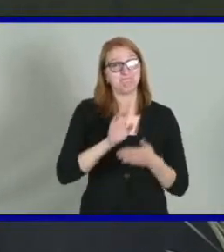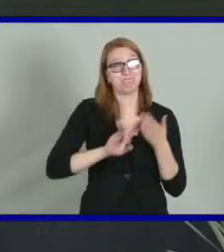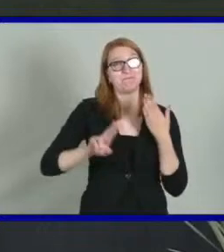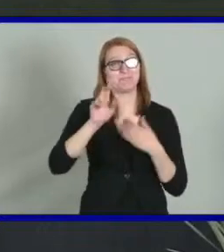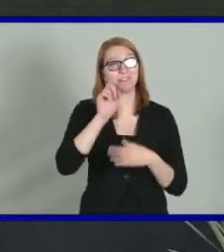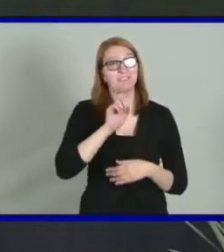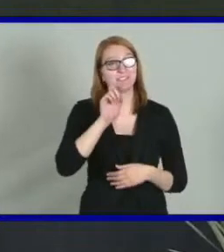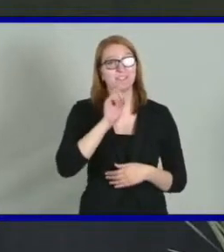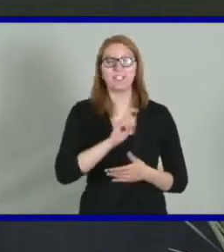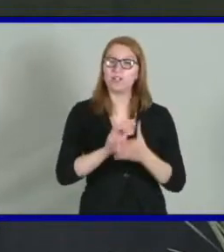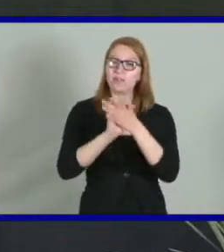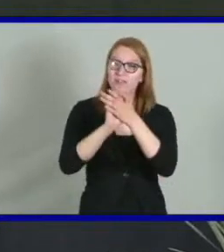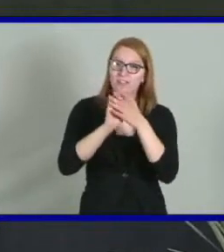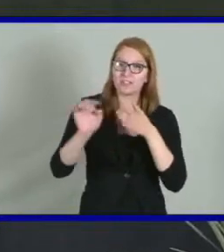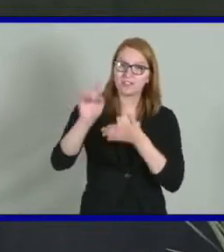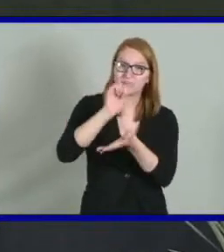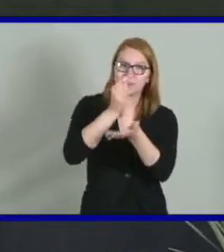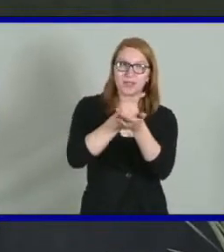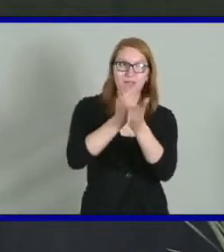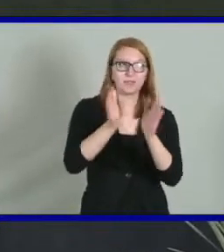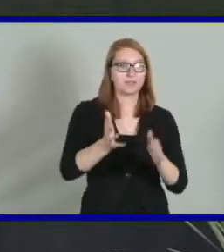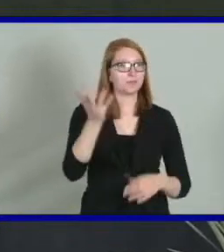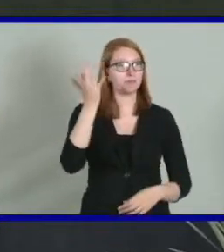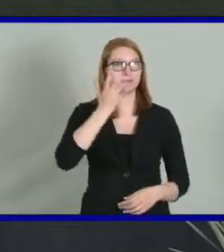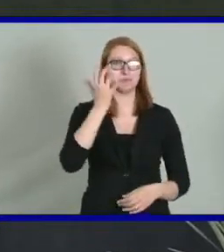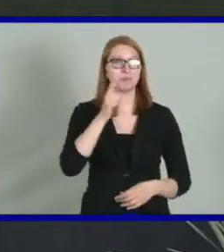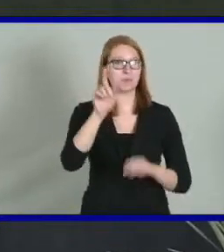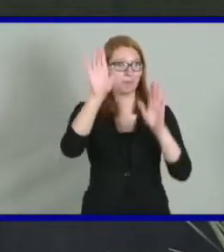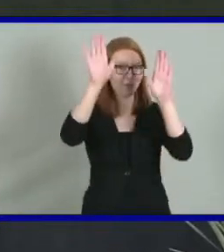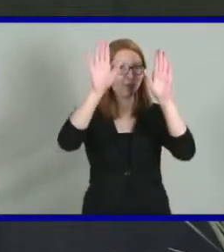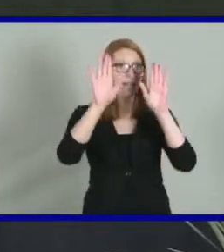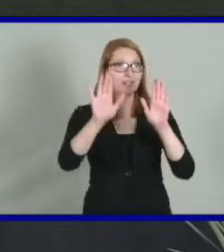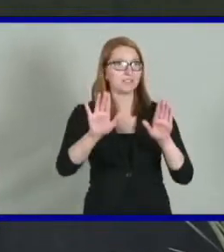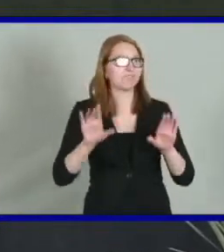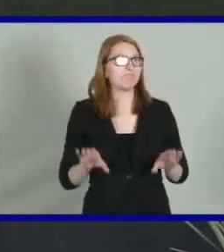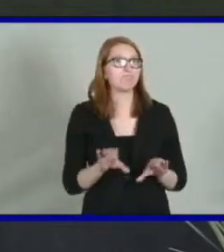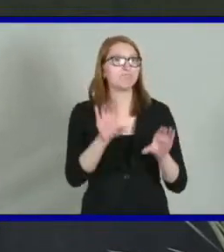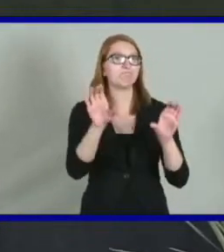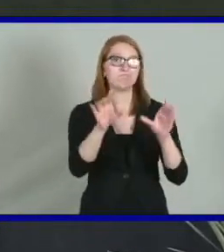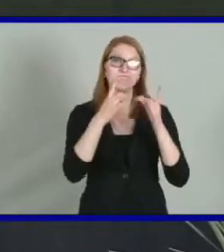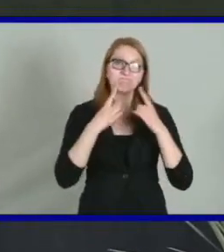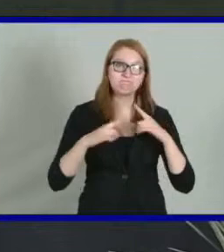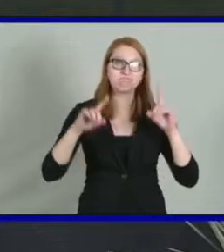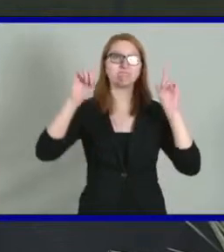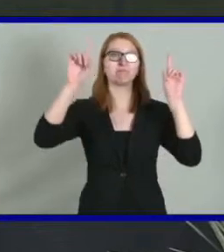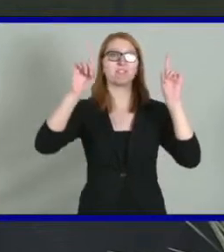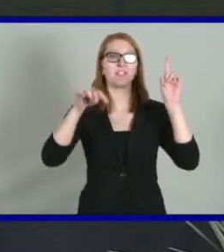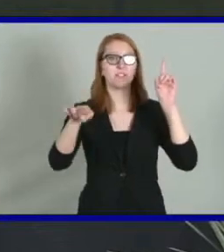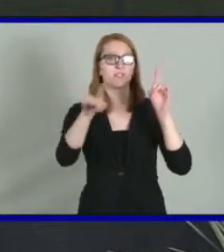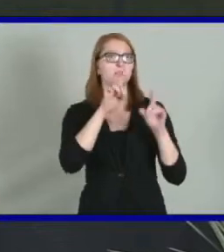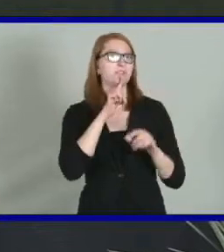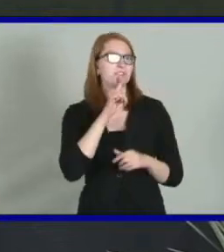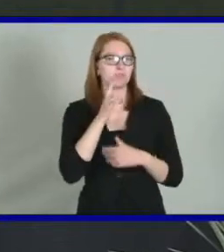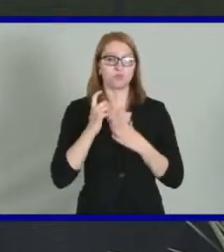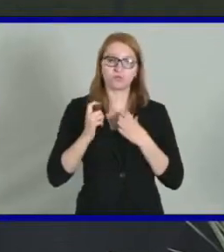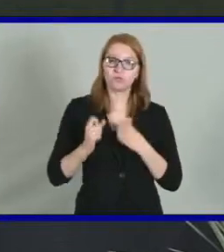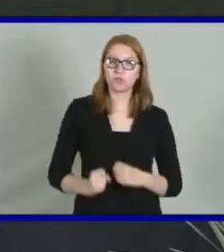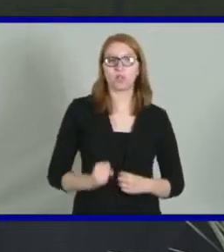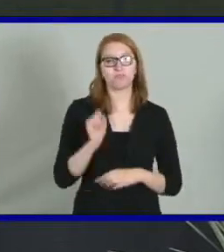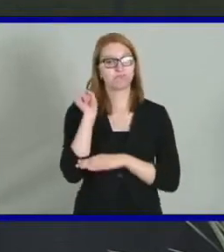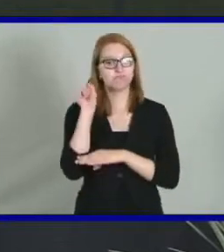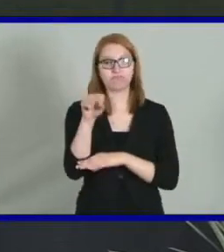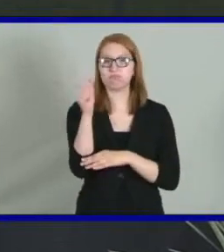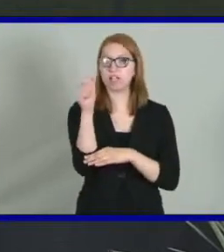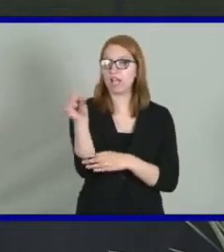Congratulations, graduates. You're remarkable for what you've done to achieve this goal. You're resilient, strong, and ready to take on the world with